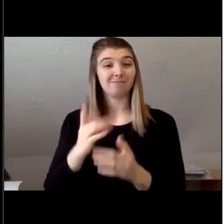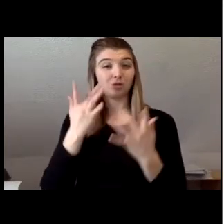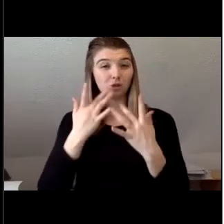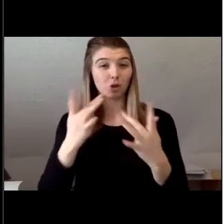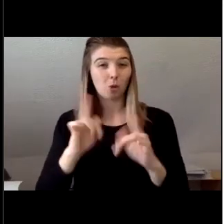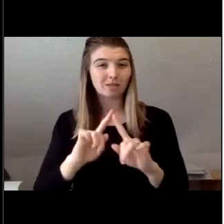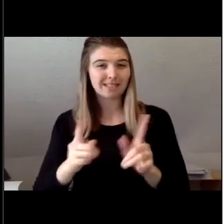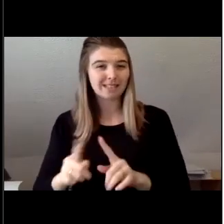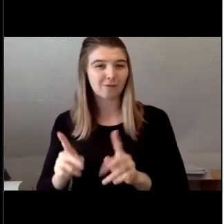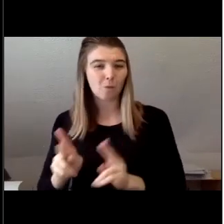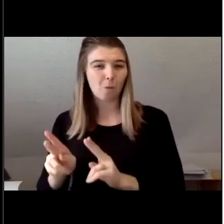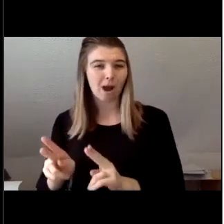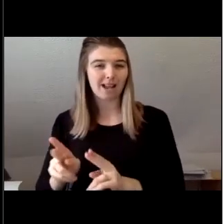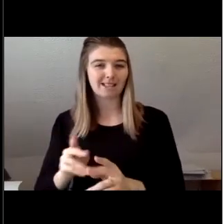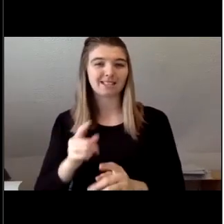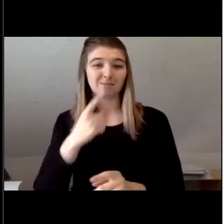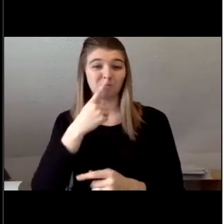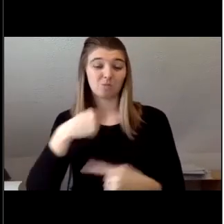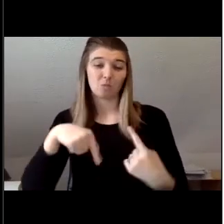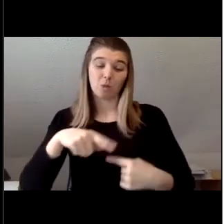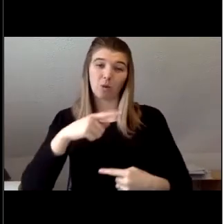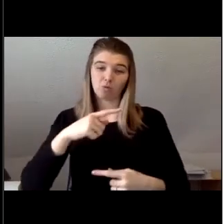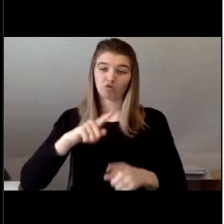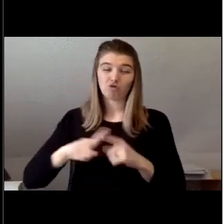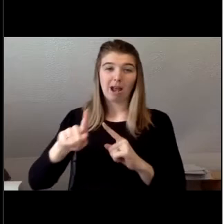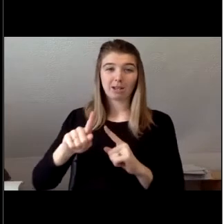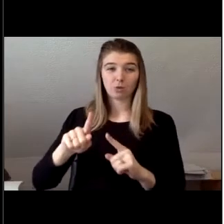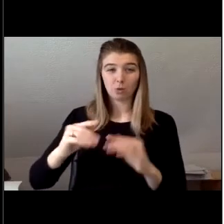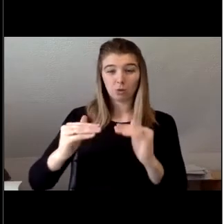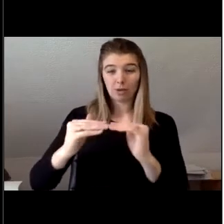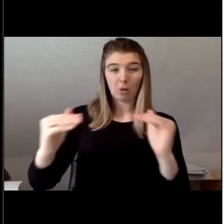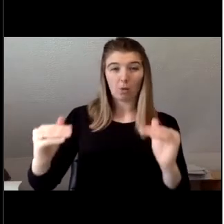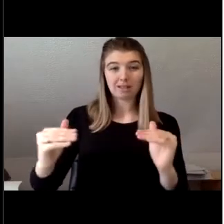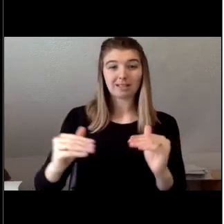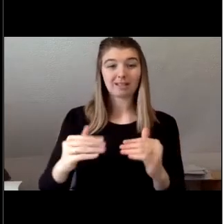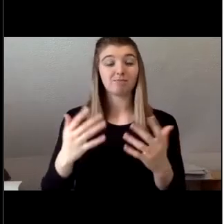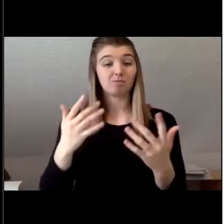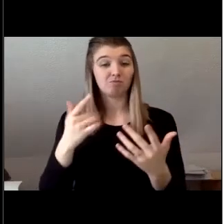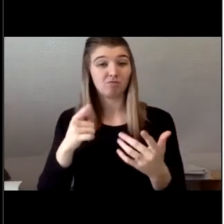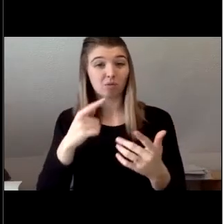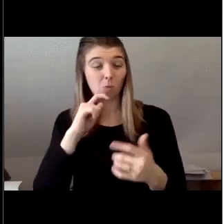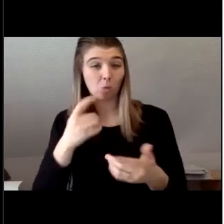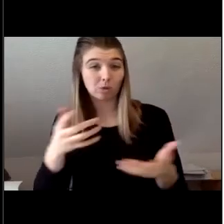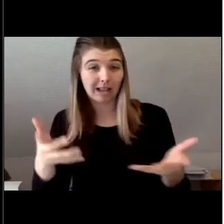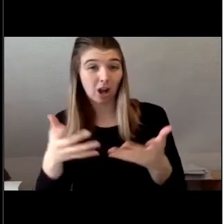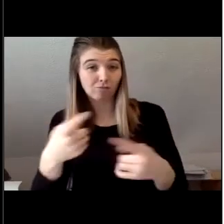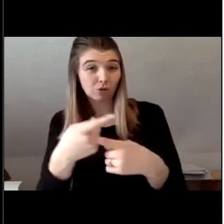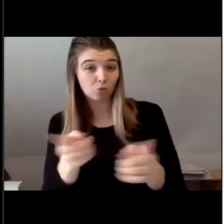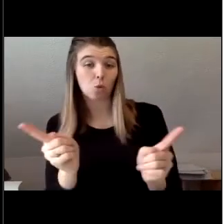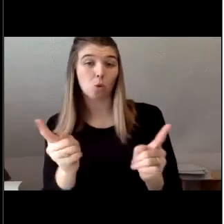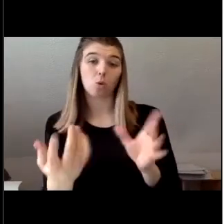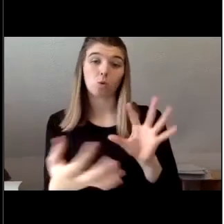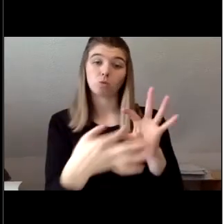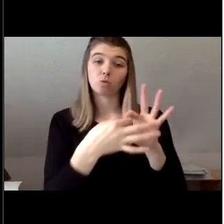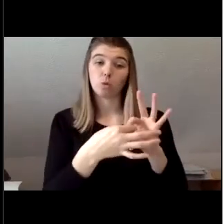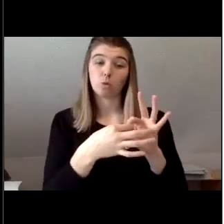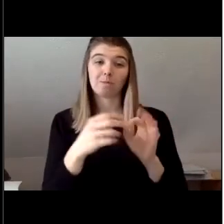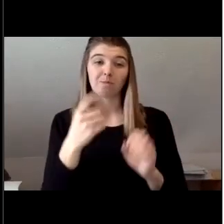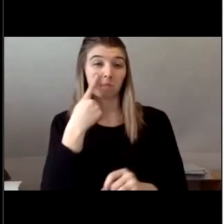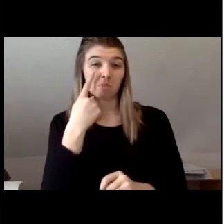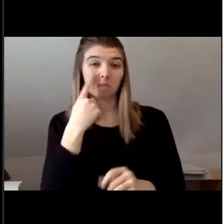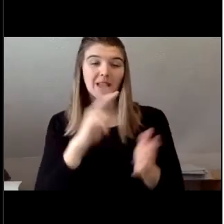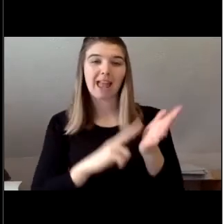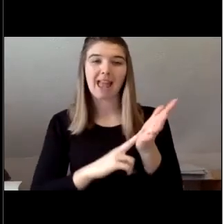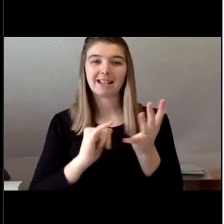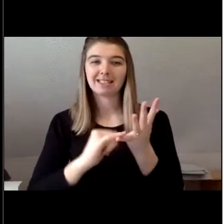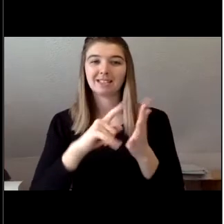webpage, where you'll find links to the work we're doing and also to other funding agencies in Canada. Before I end, I want to